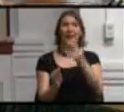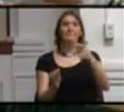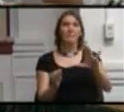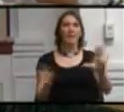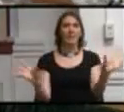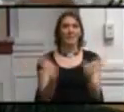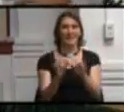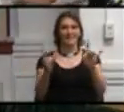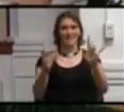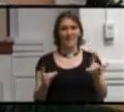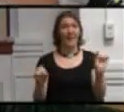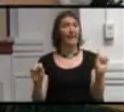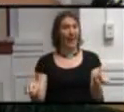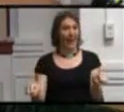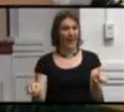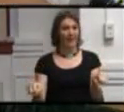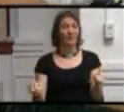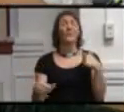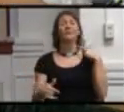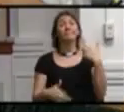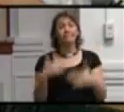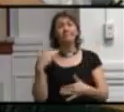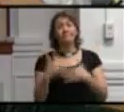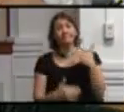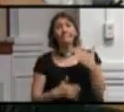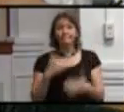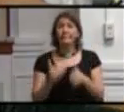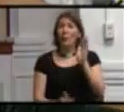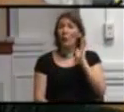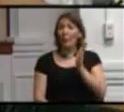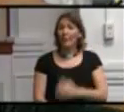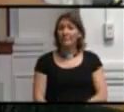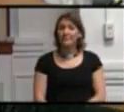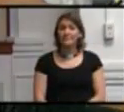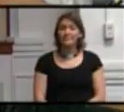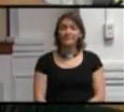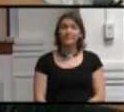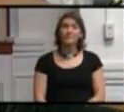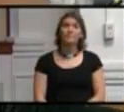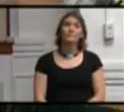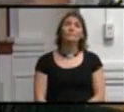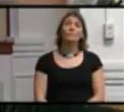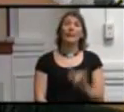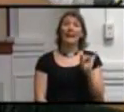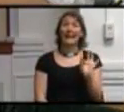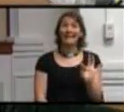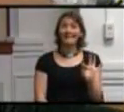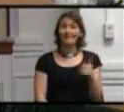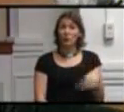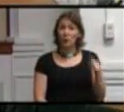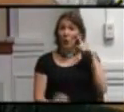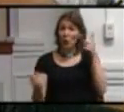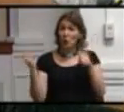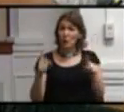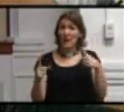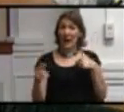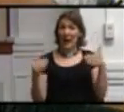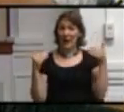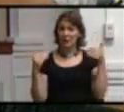held. And so the process sort of moves forward from there. So If there's agreement, then I